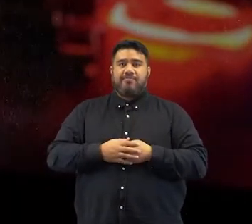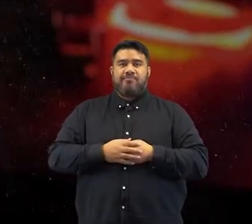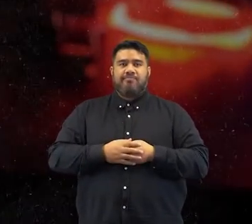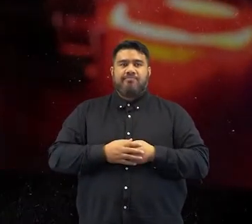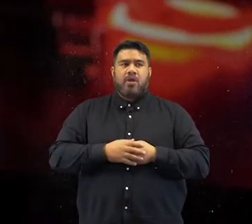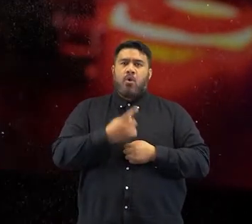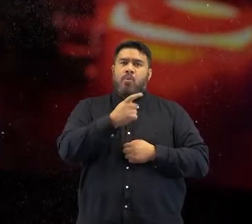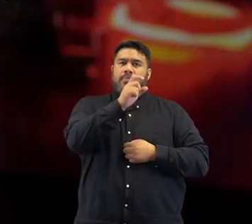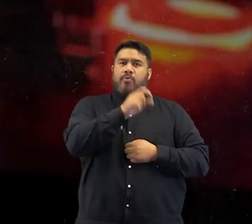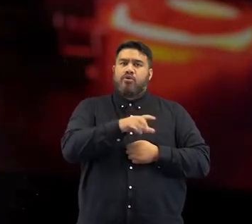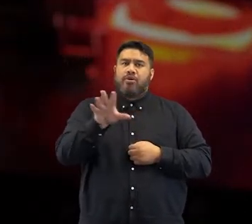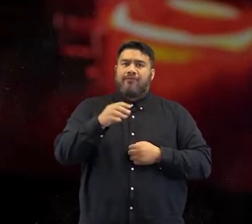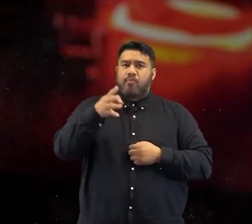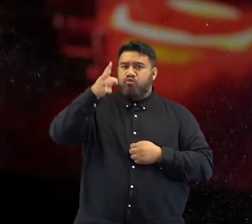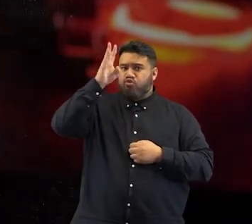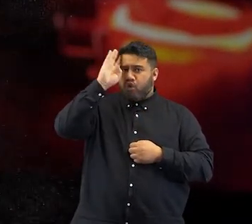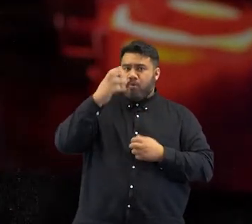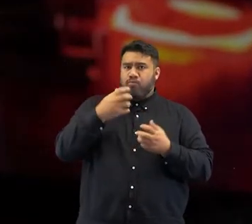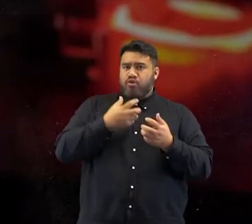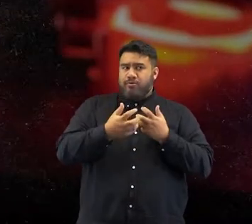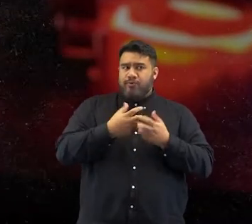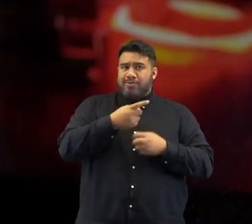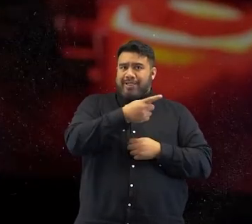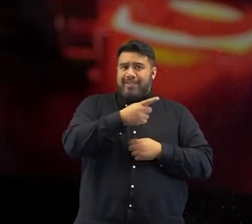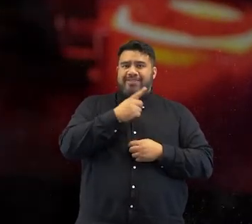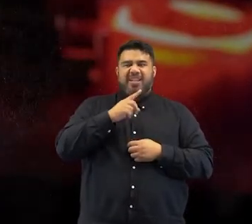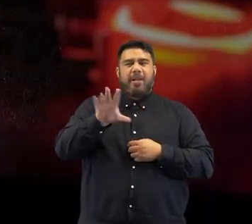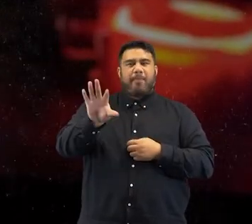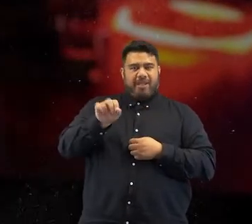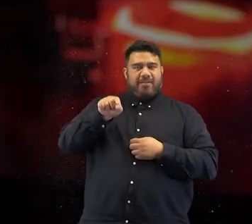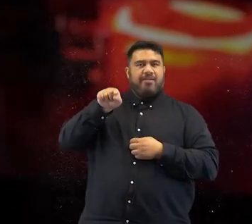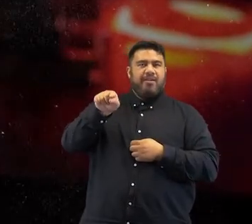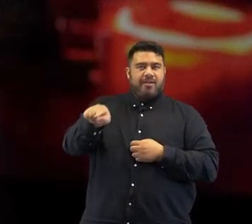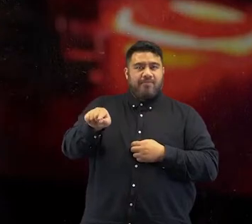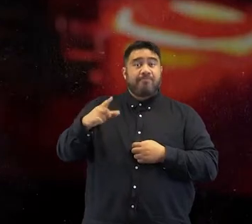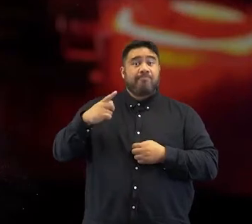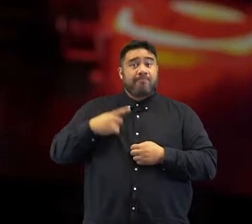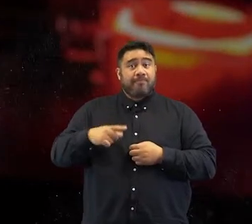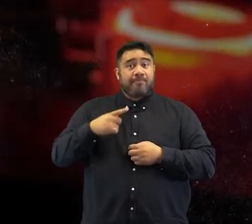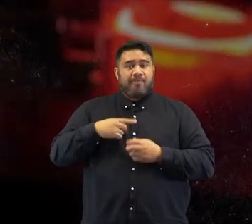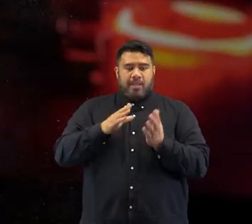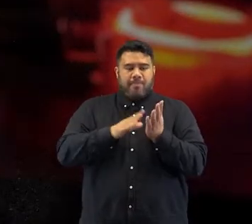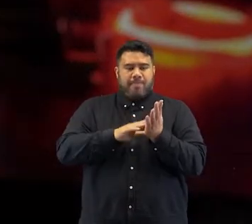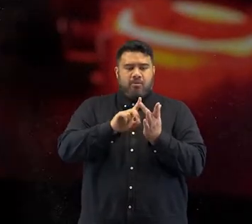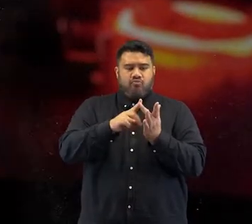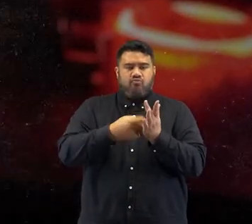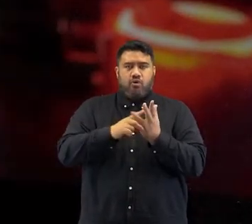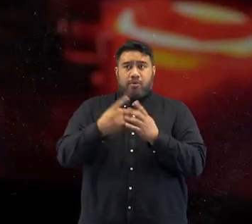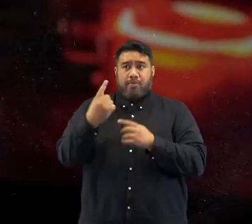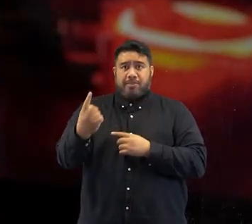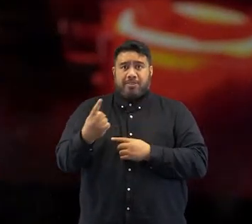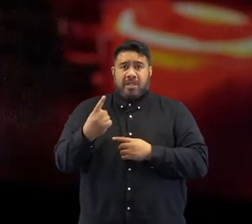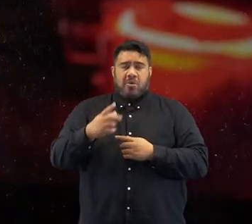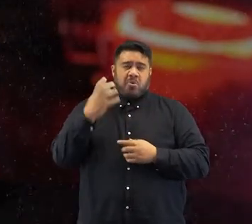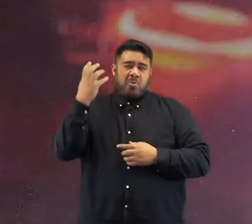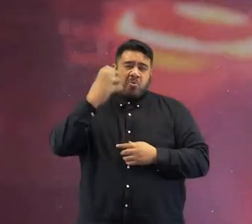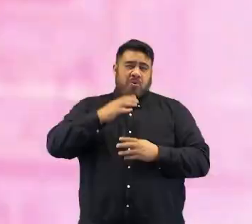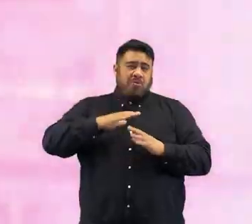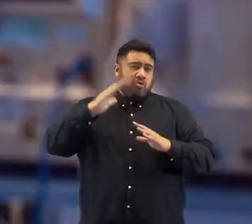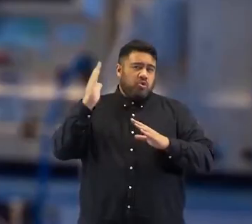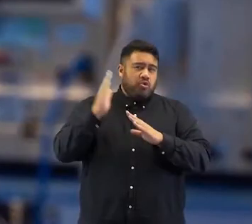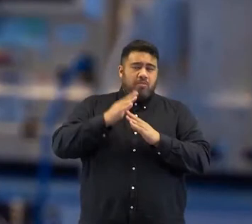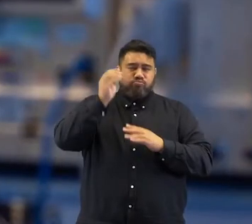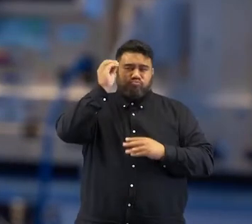Stefan Wabnitz of Sapienza University of Rome was one of Mero's nominators. He says Mero is without doubt one of the